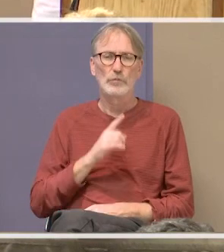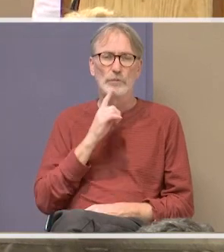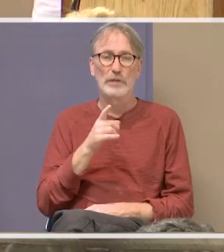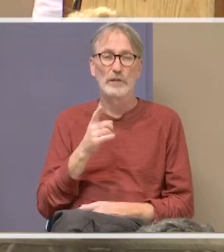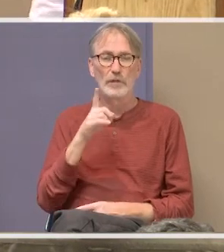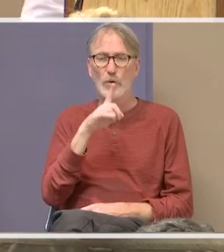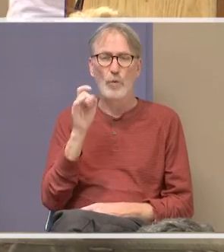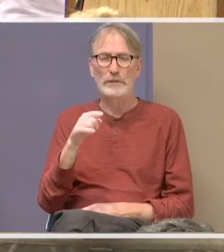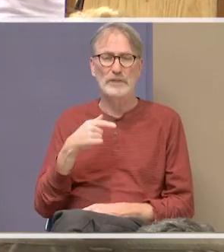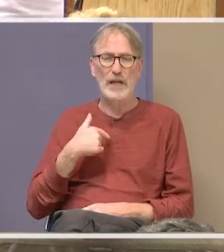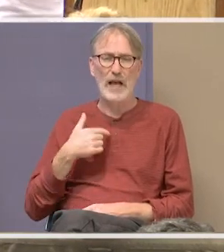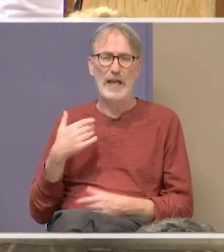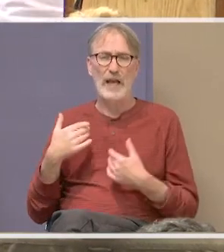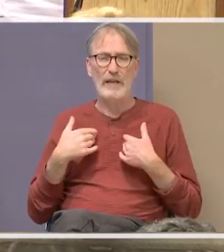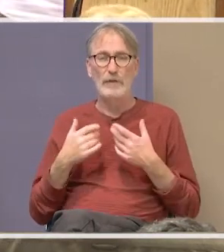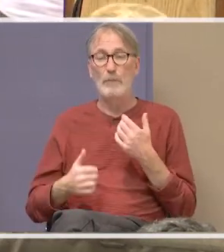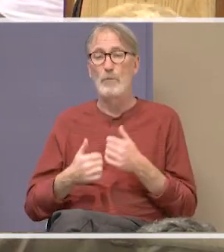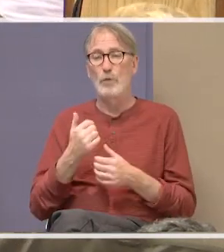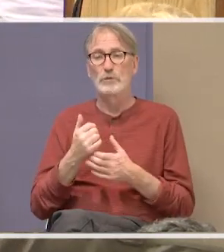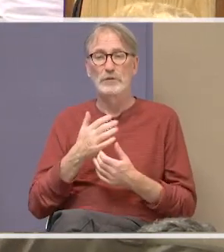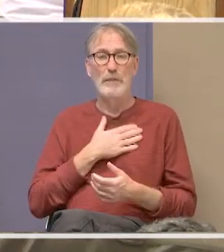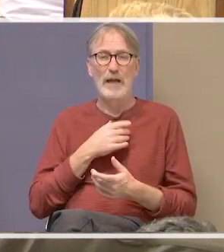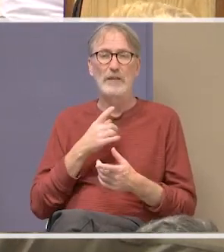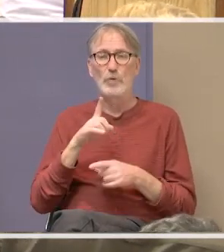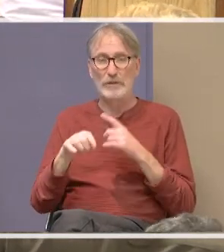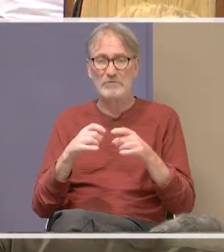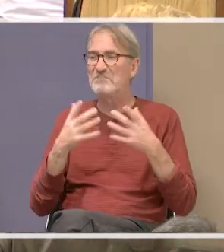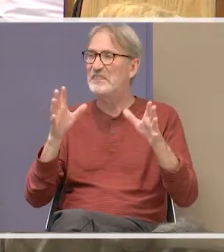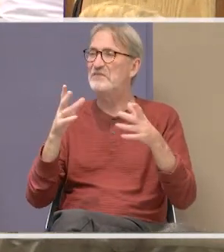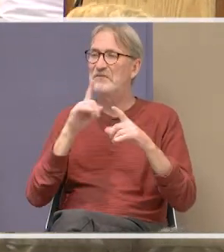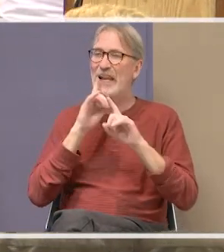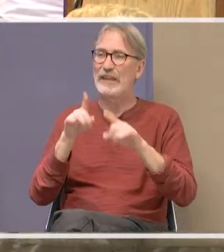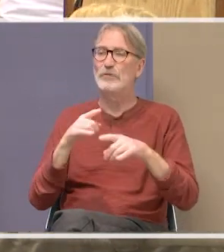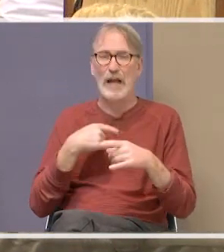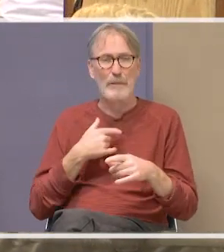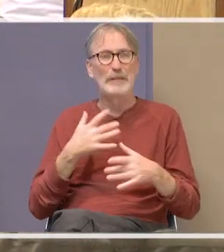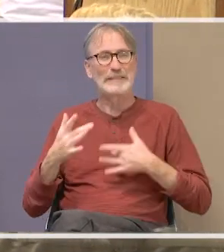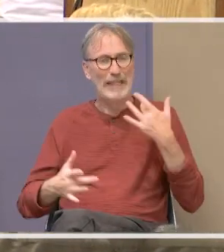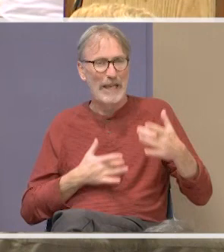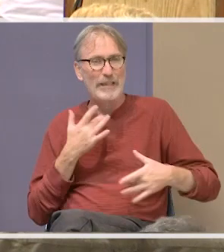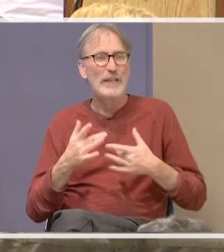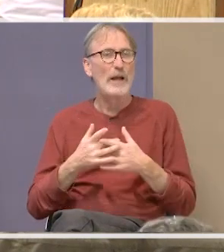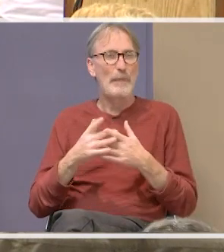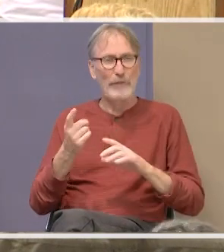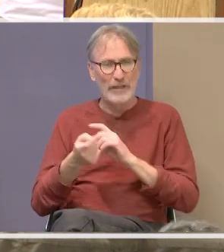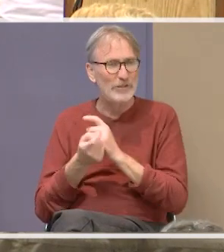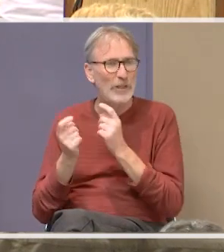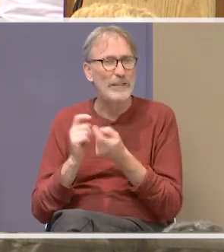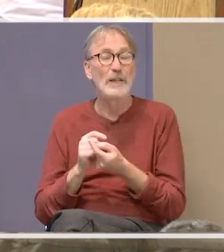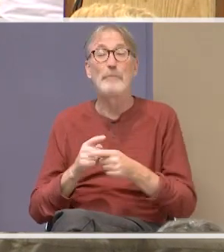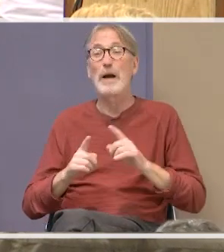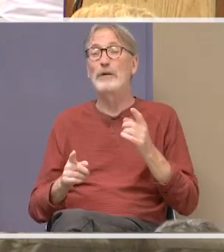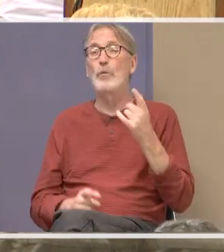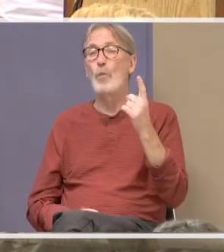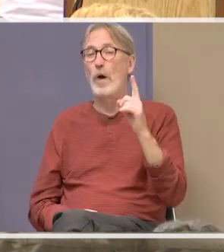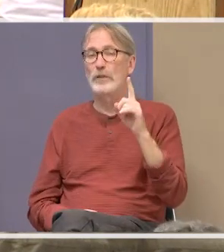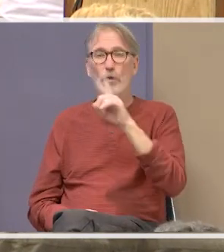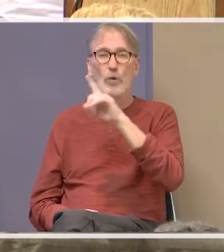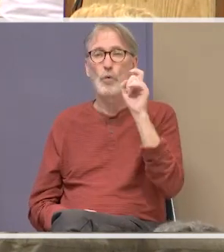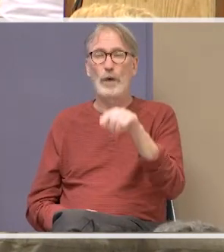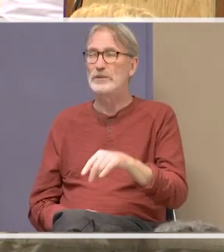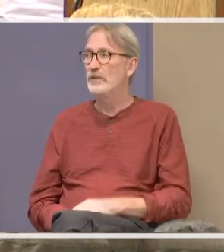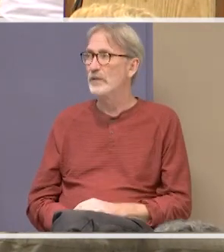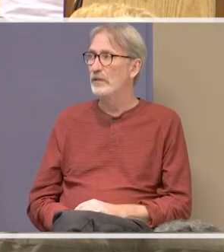The question I have, most of my questions have been answered, and I'm excited about the changes. The question I have is